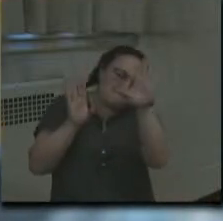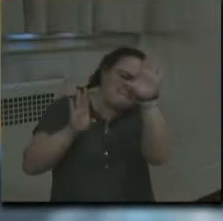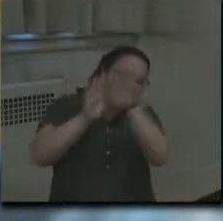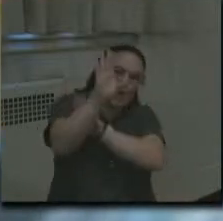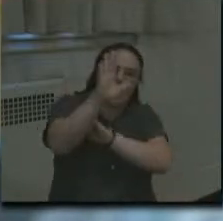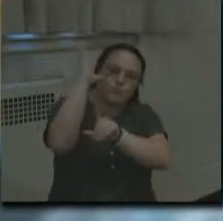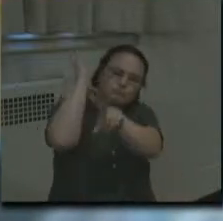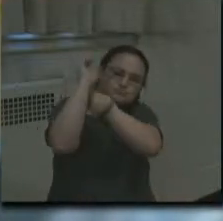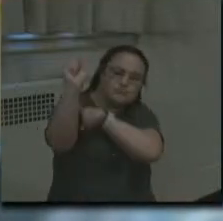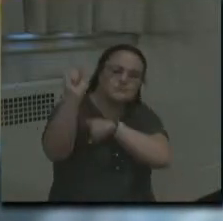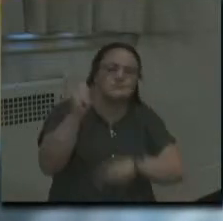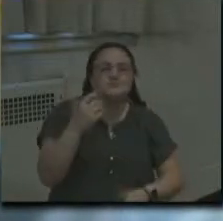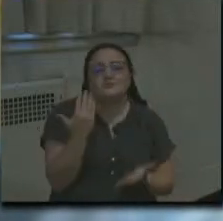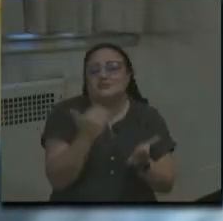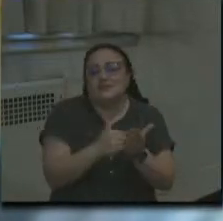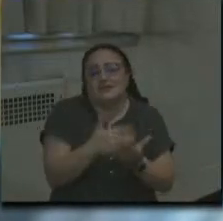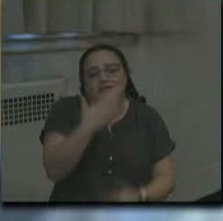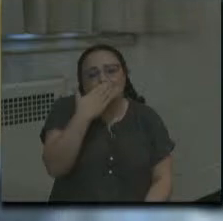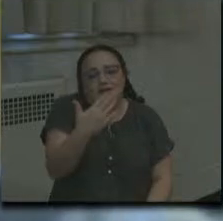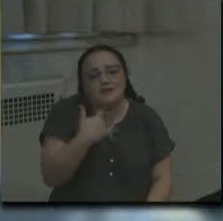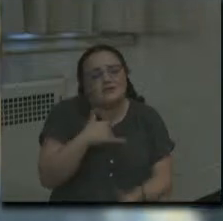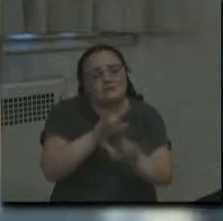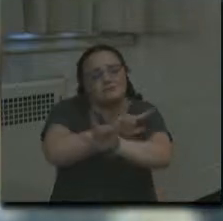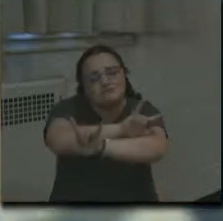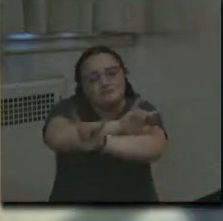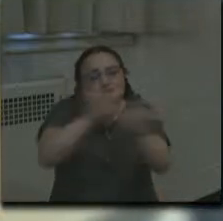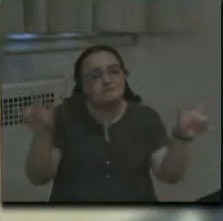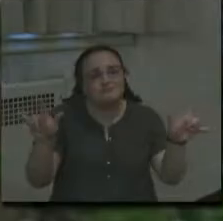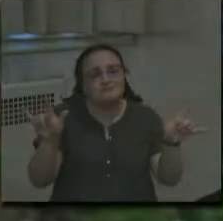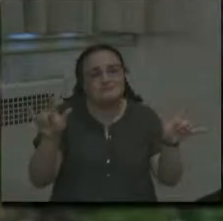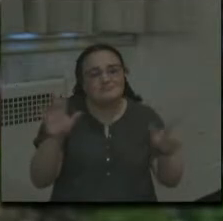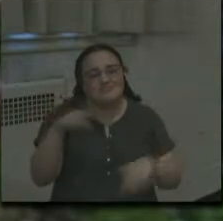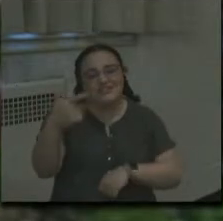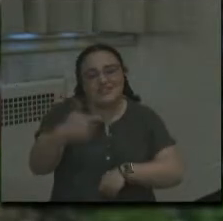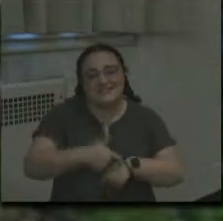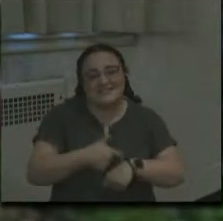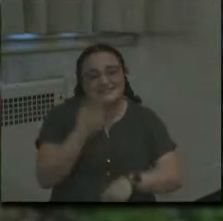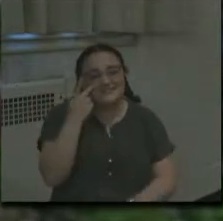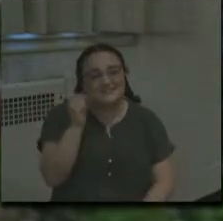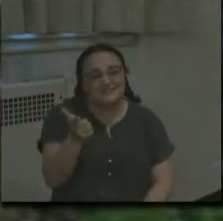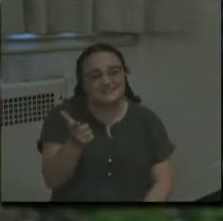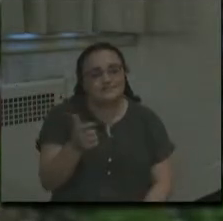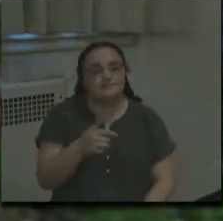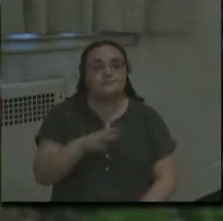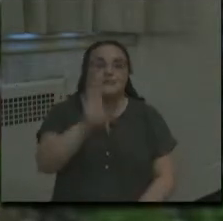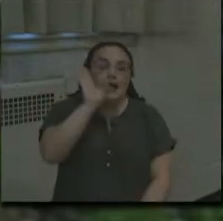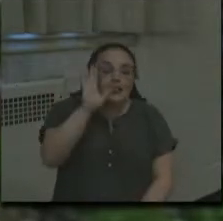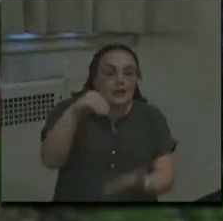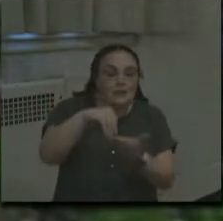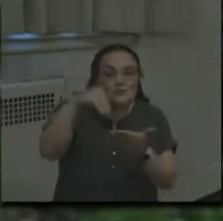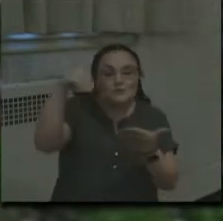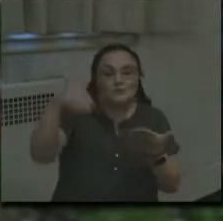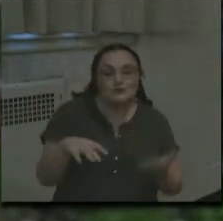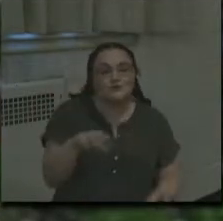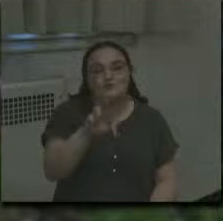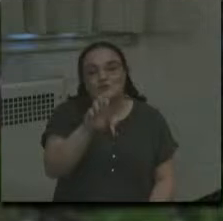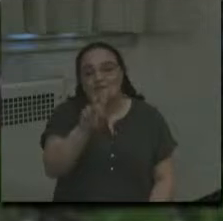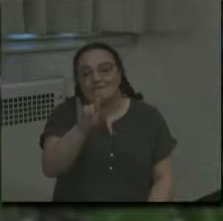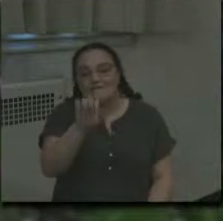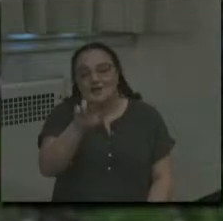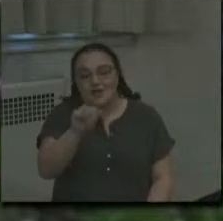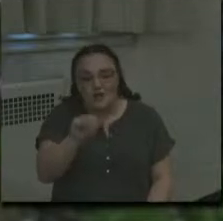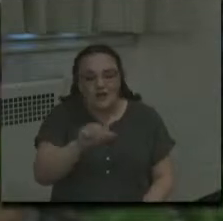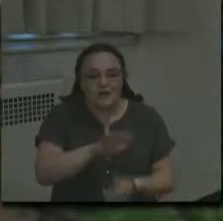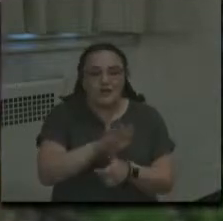you again, and I love you all, and until next time. Hello, student member of the board Rivera Forbes, board